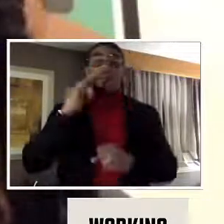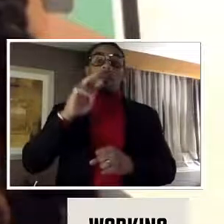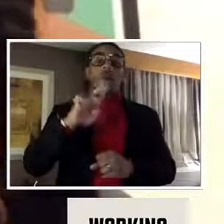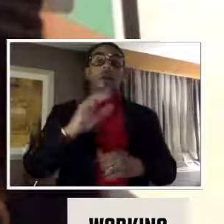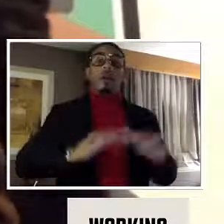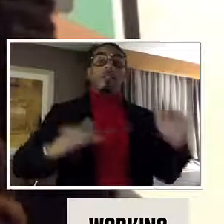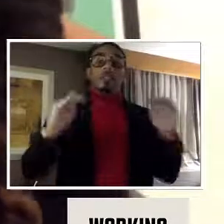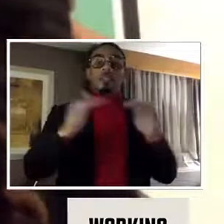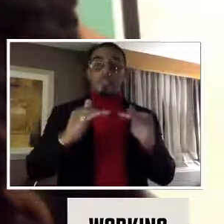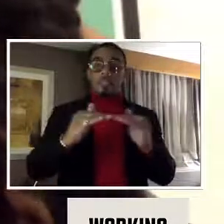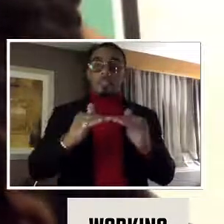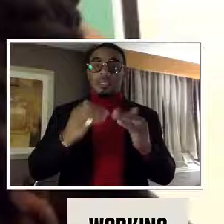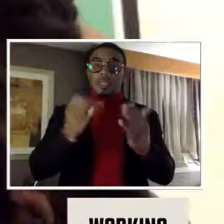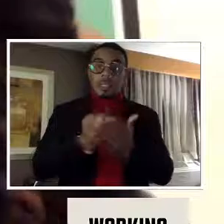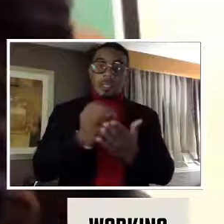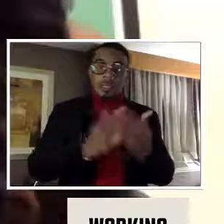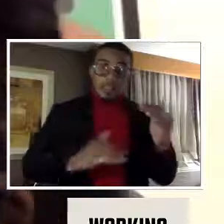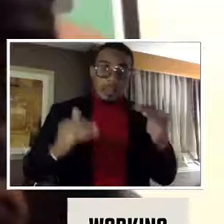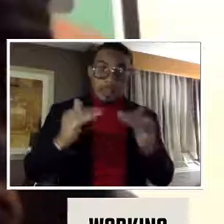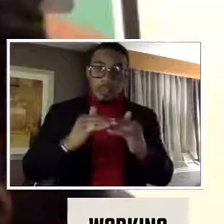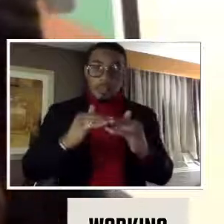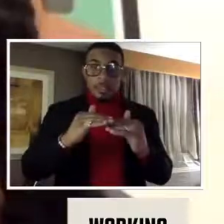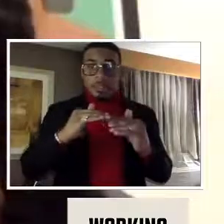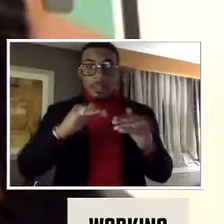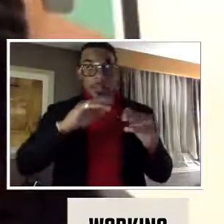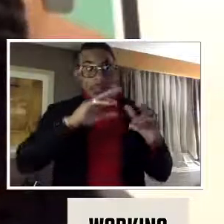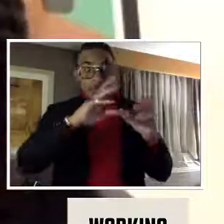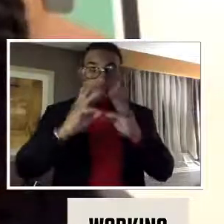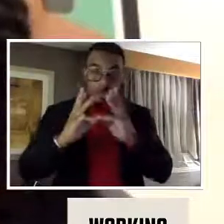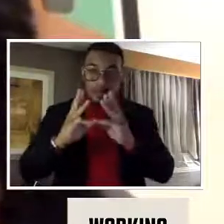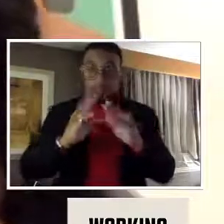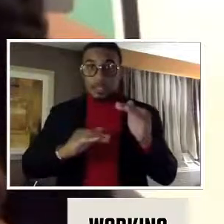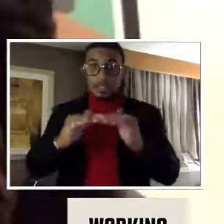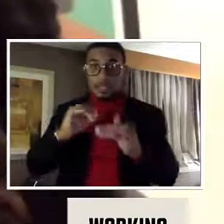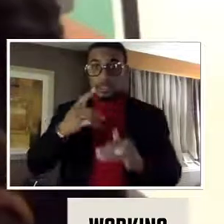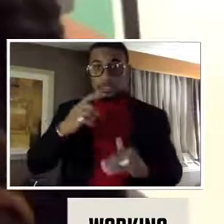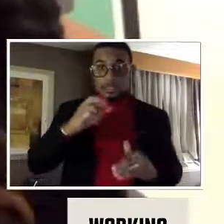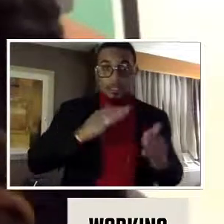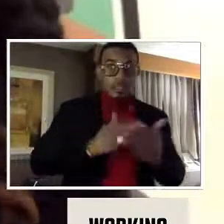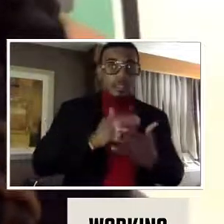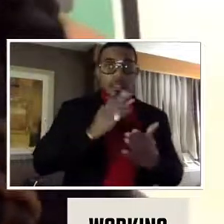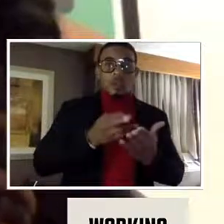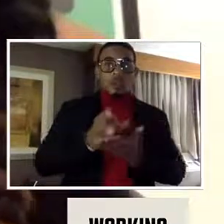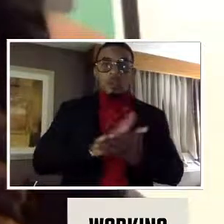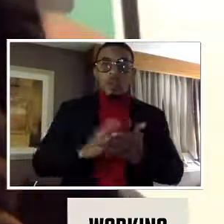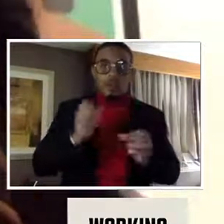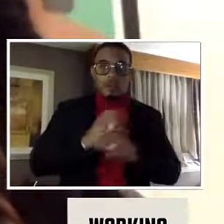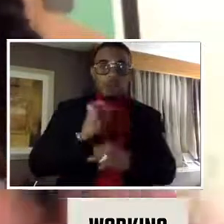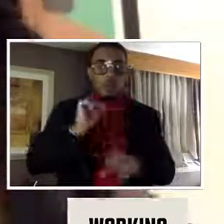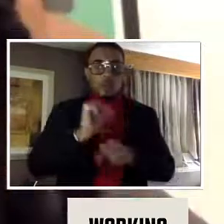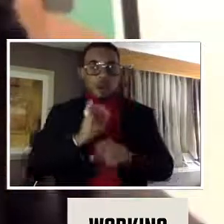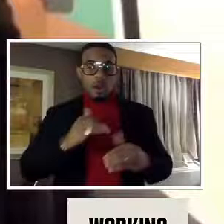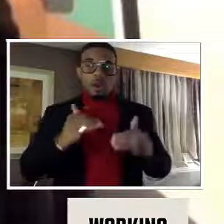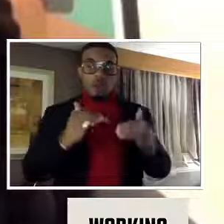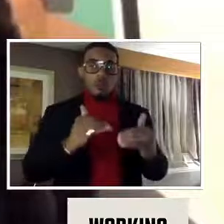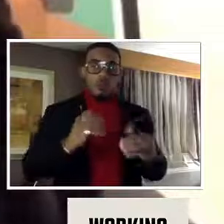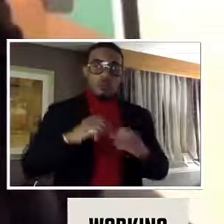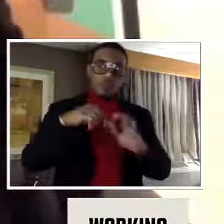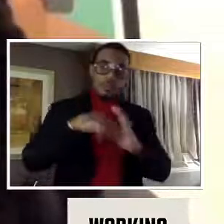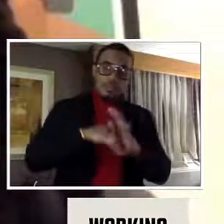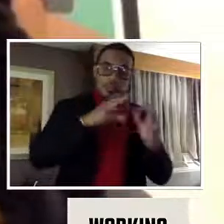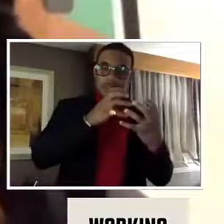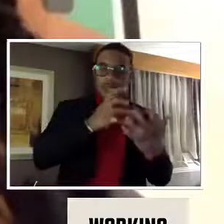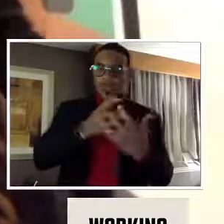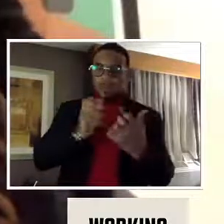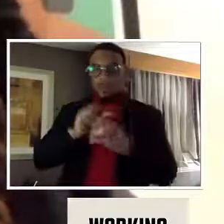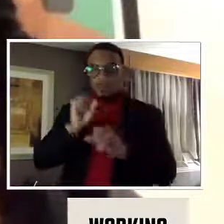racial justice, economic justice, climate justice, gender justice is a righteous fight. Our work and our movement is so deeply aligned